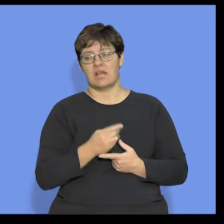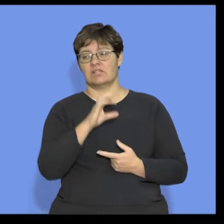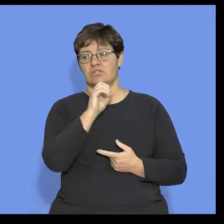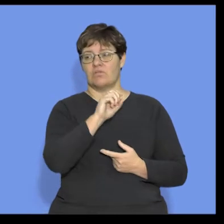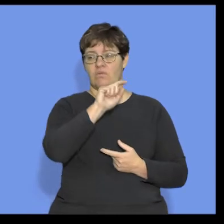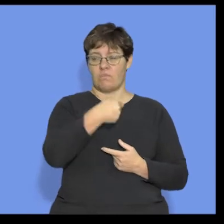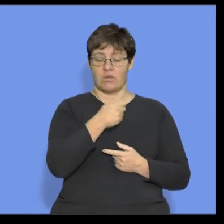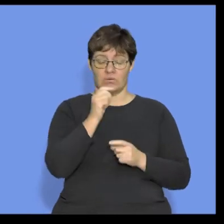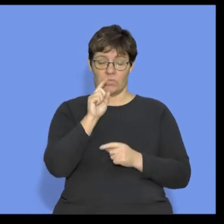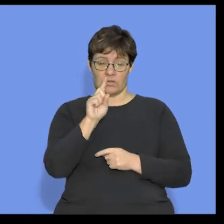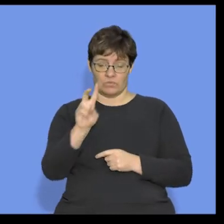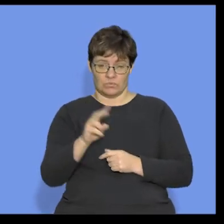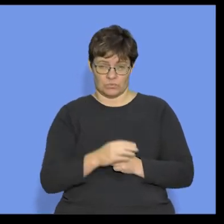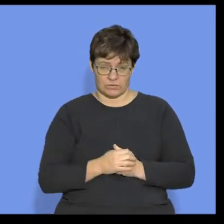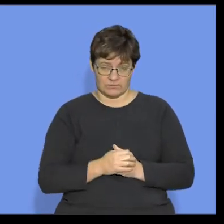0.12.